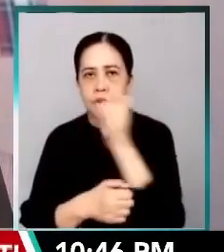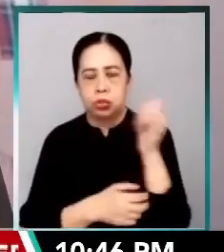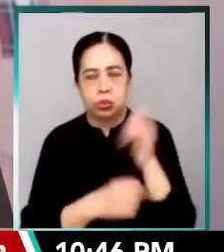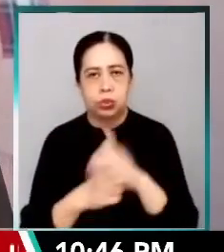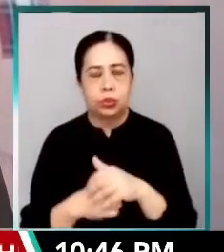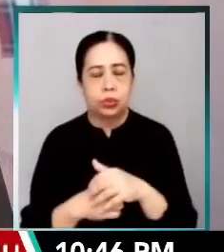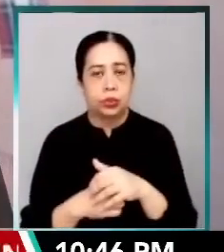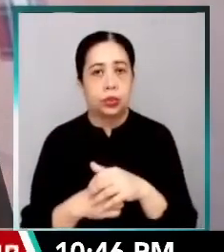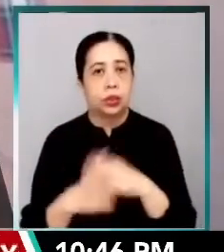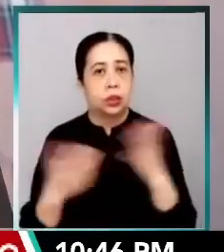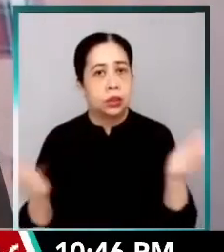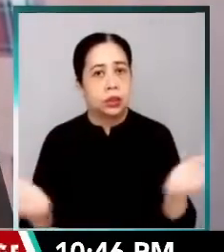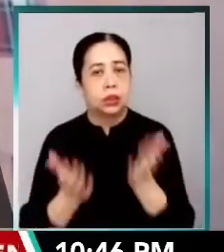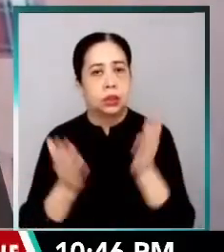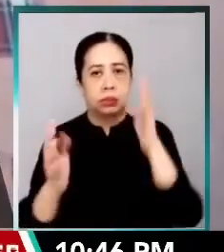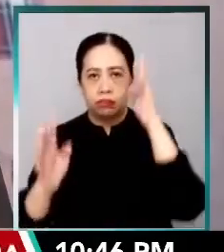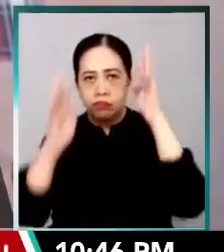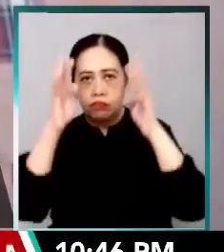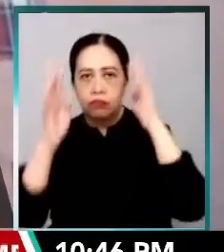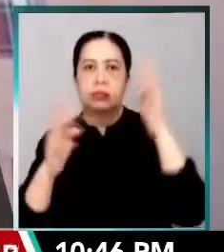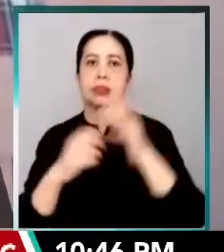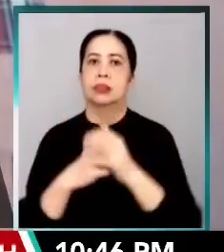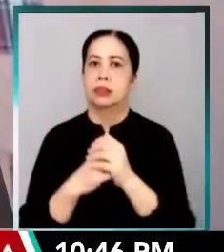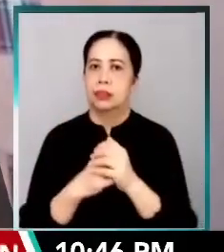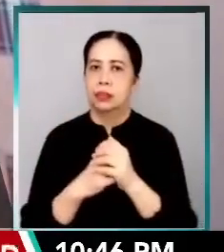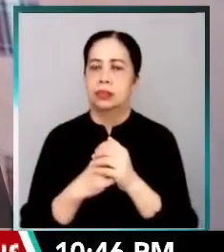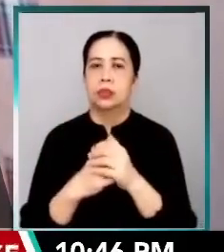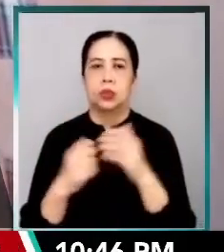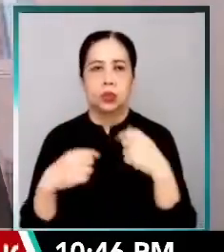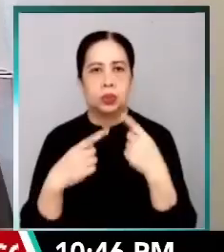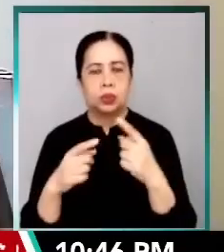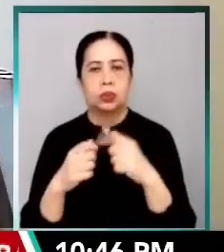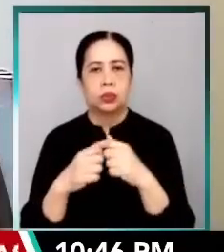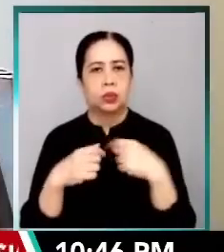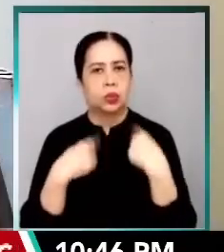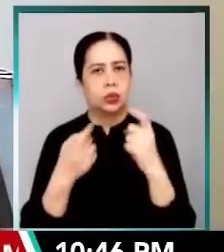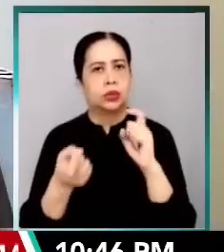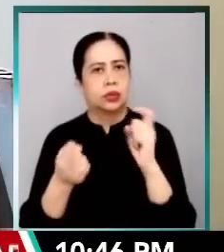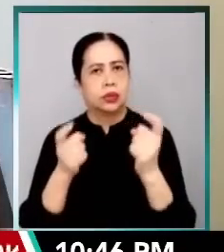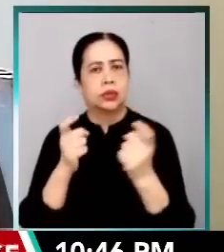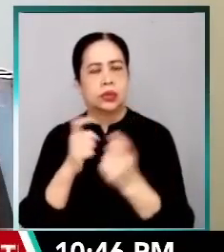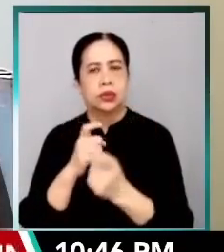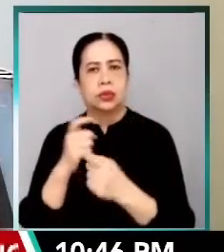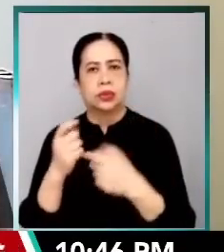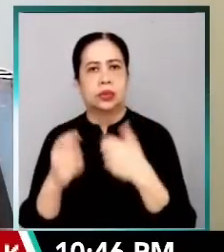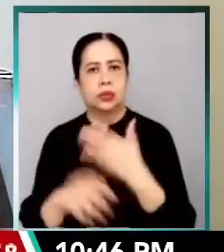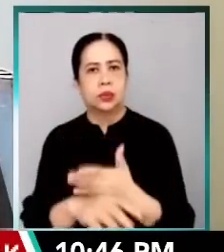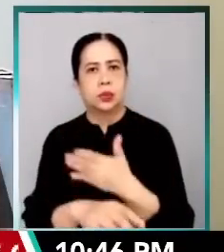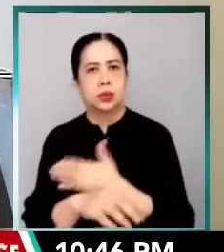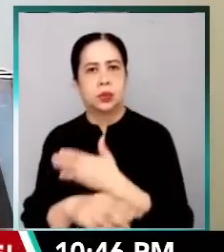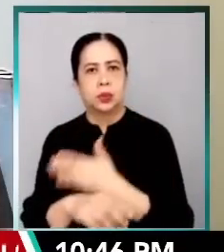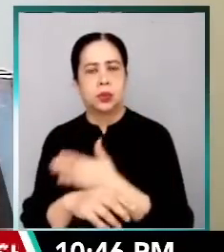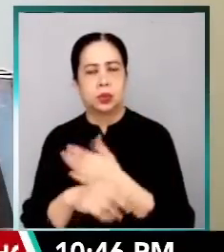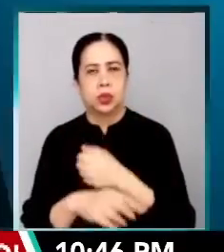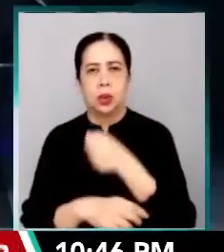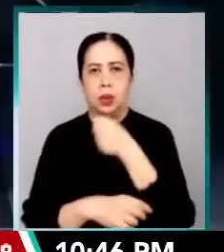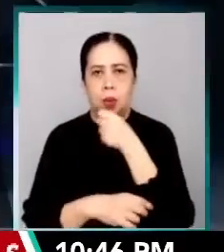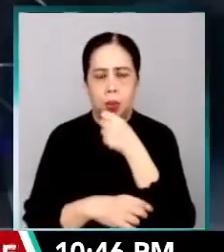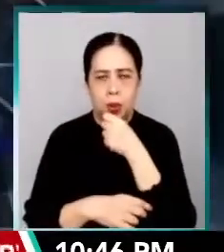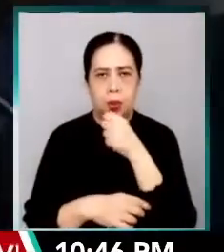encouraging innovations amid the ever-changing broadcast media